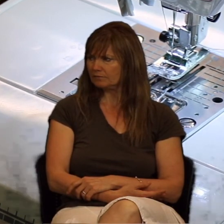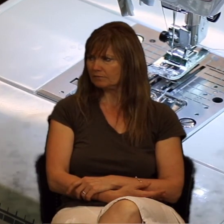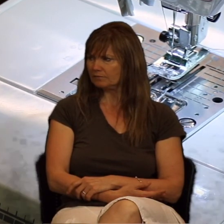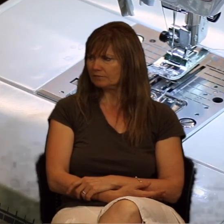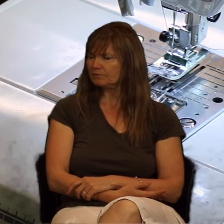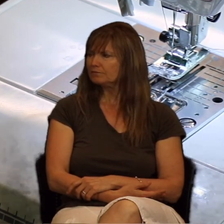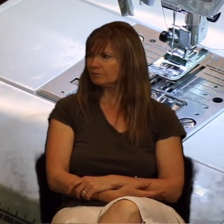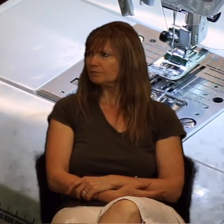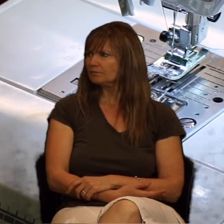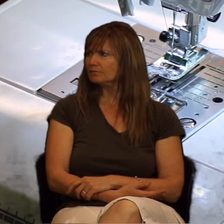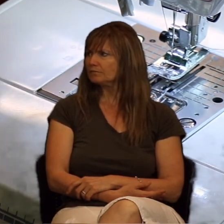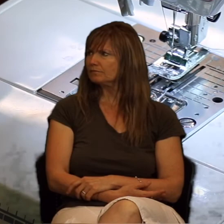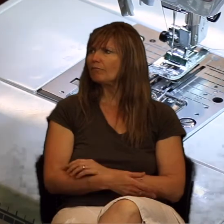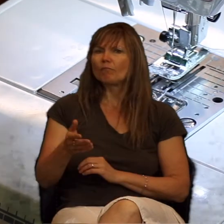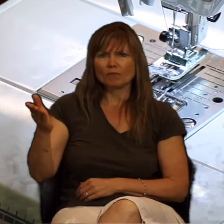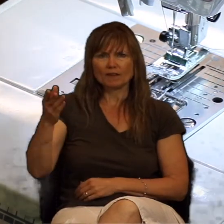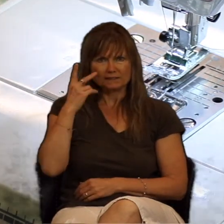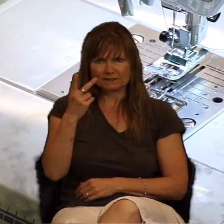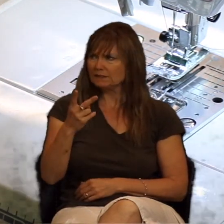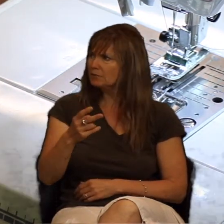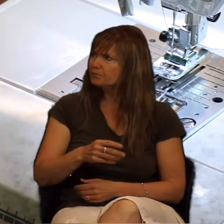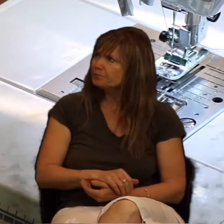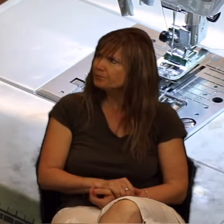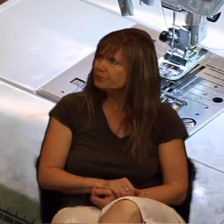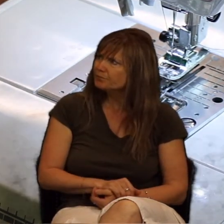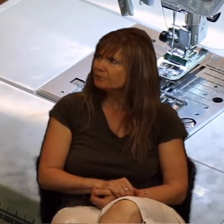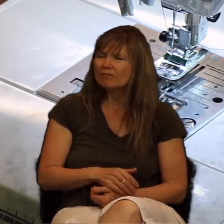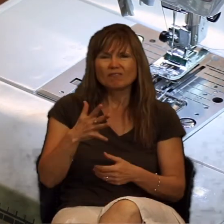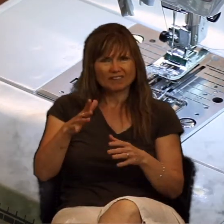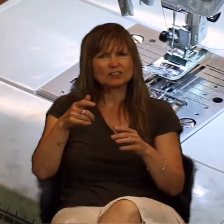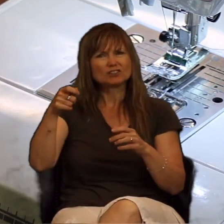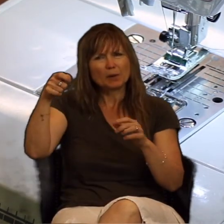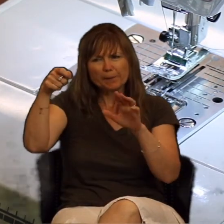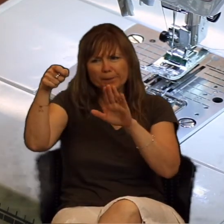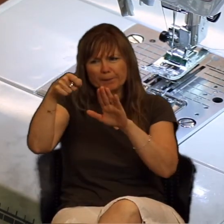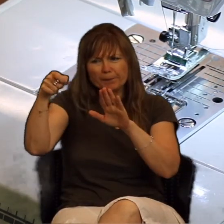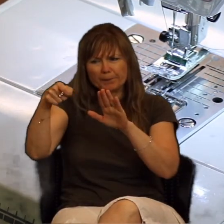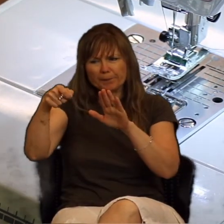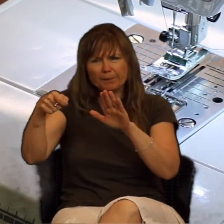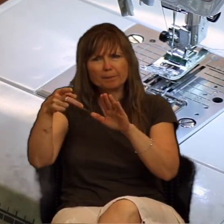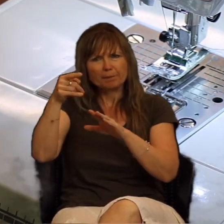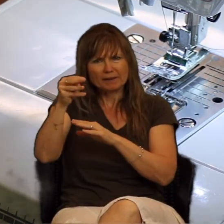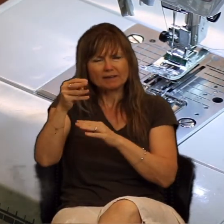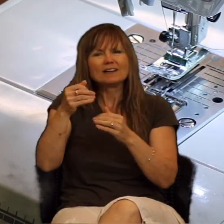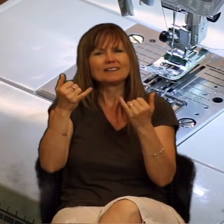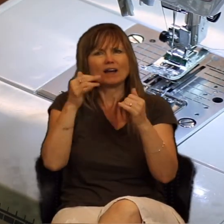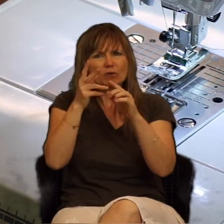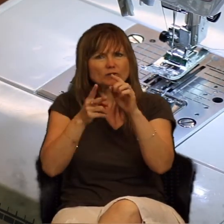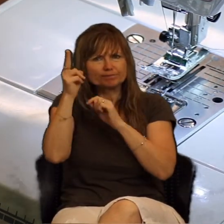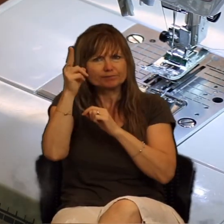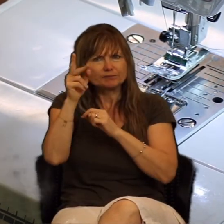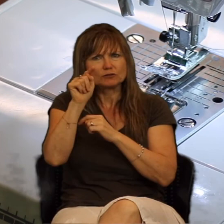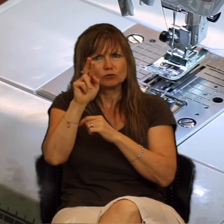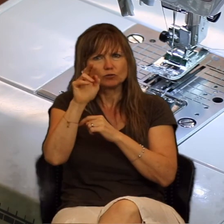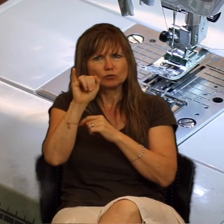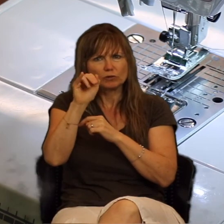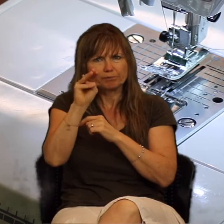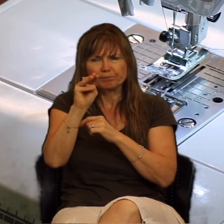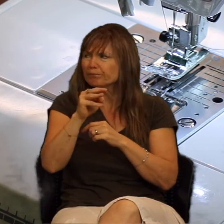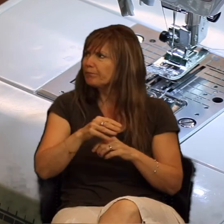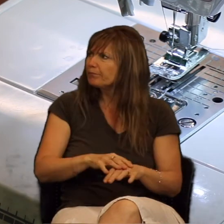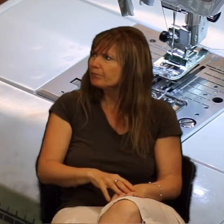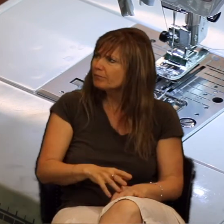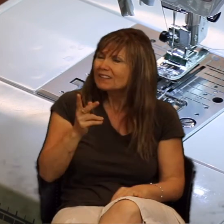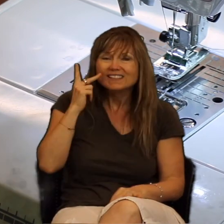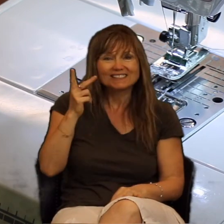Okay, so I have this piece pinned on, and then we're going to do our trimming. So you see the line that I drew